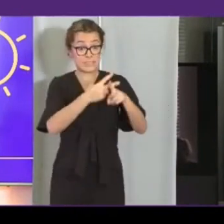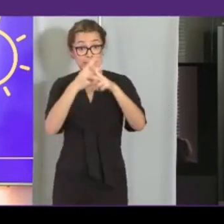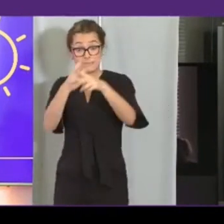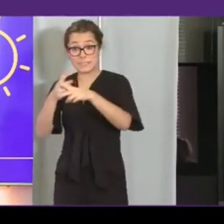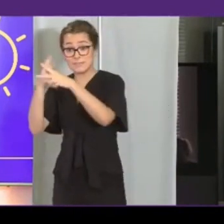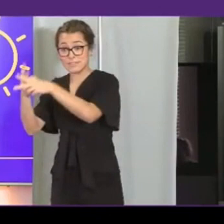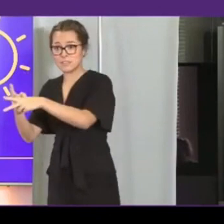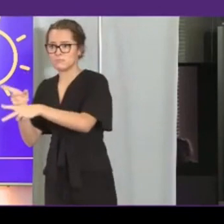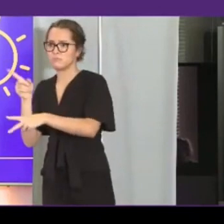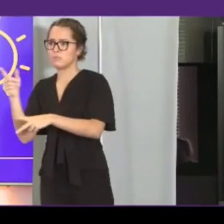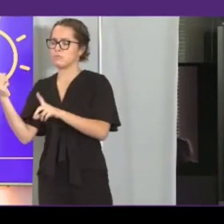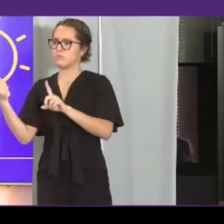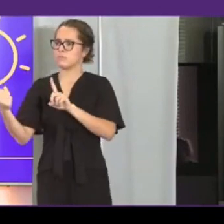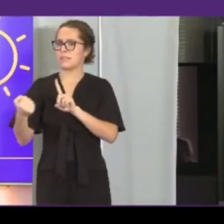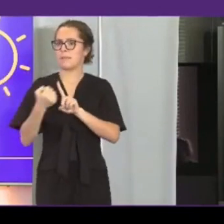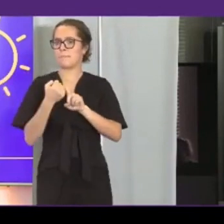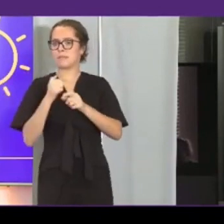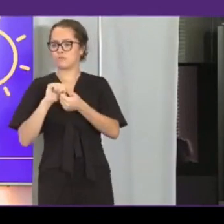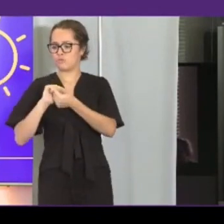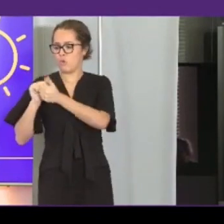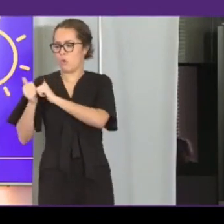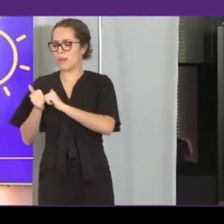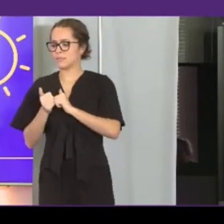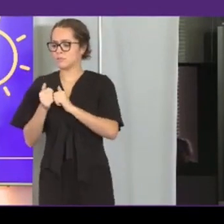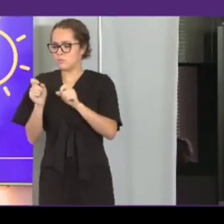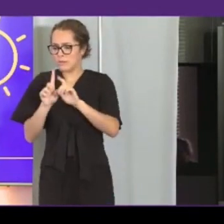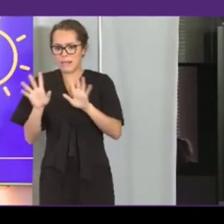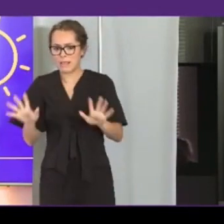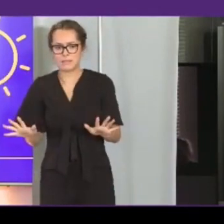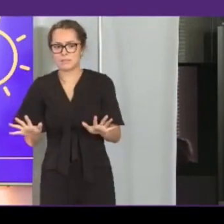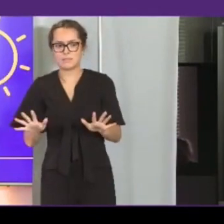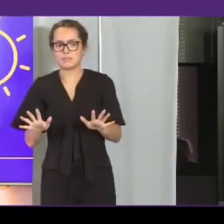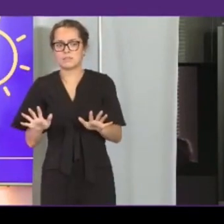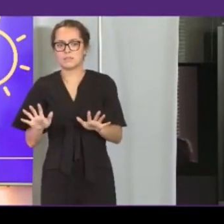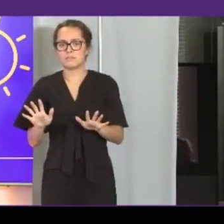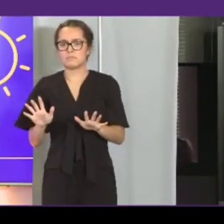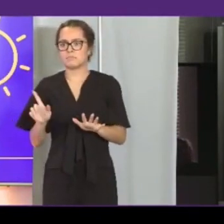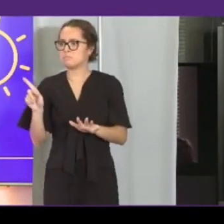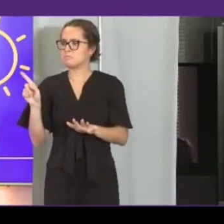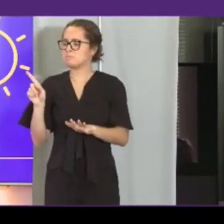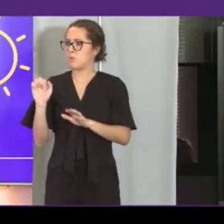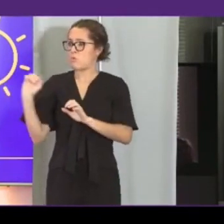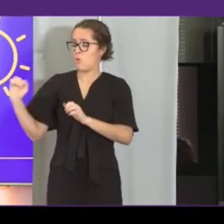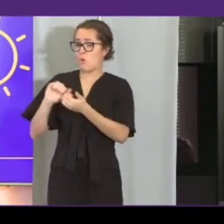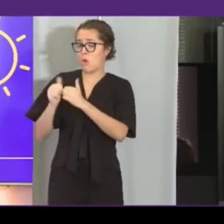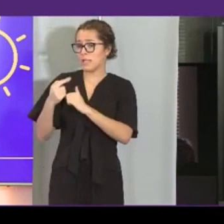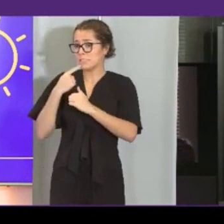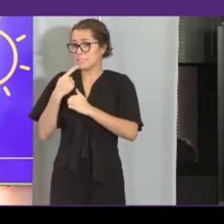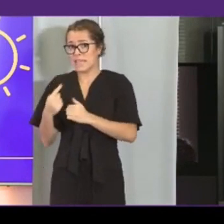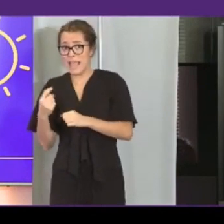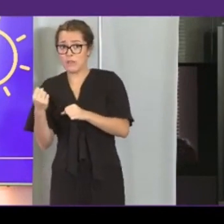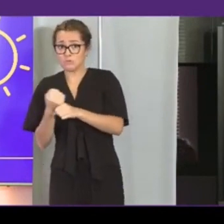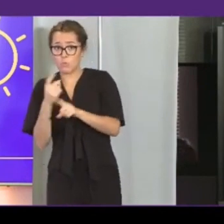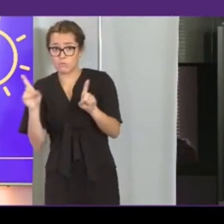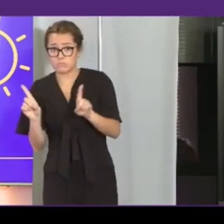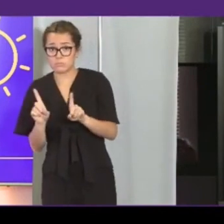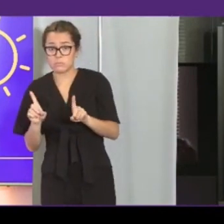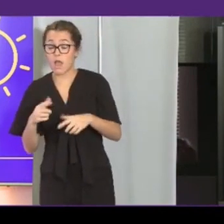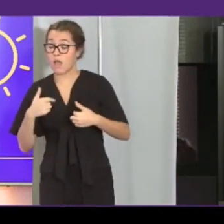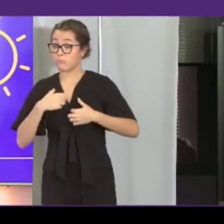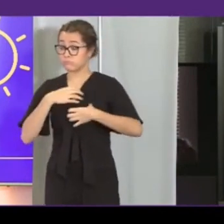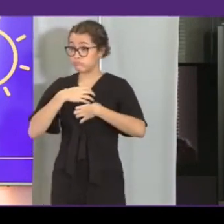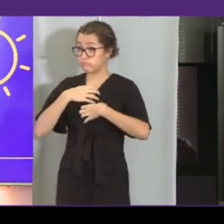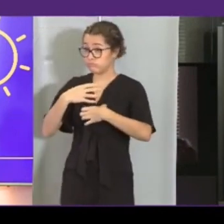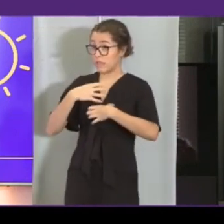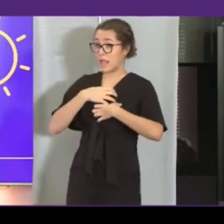terms of the impact it's having on your colleagues as they're walking up? What sorts of things are they saying and doing? I think I was surprised by how they were sharing